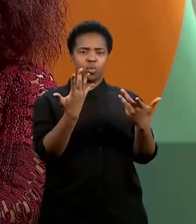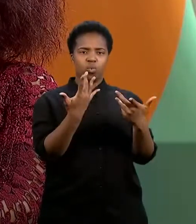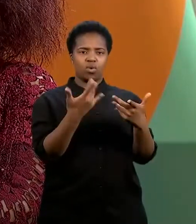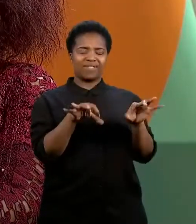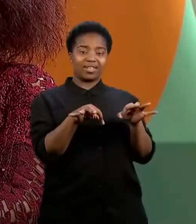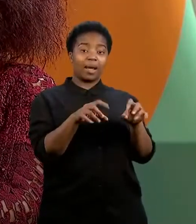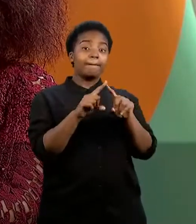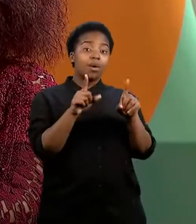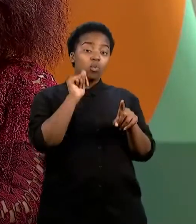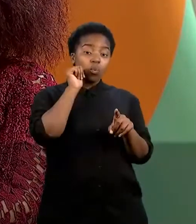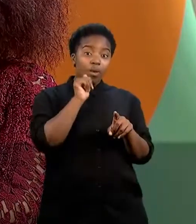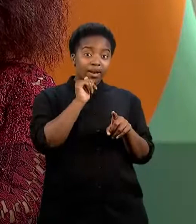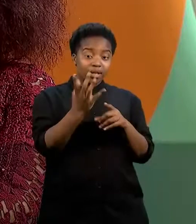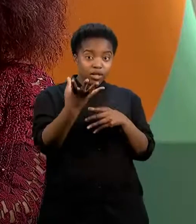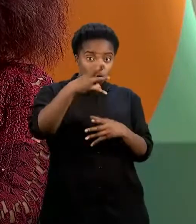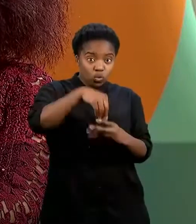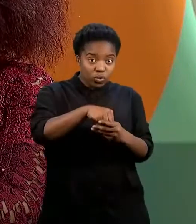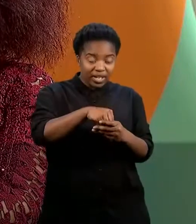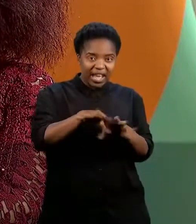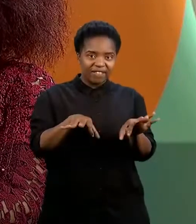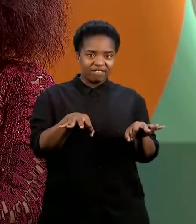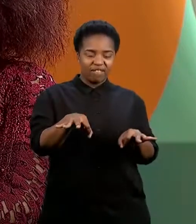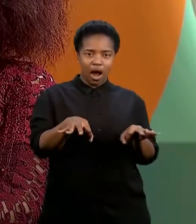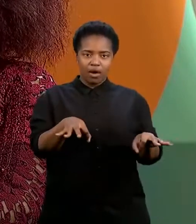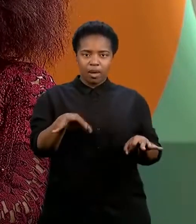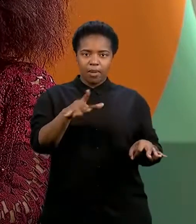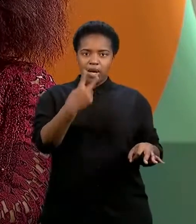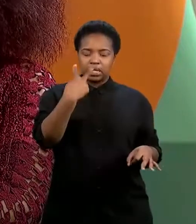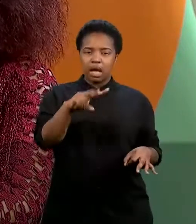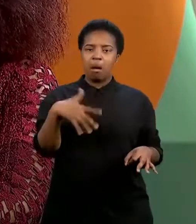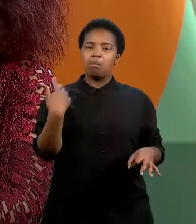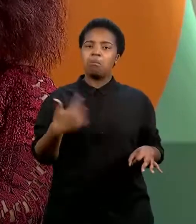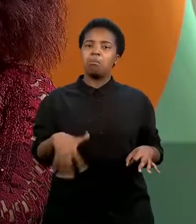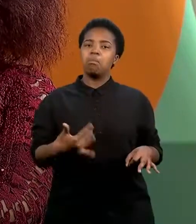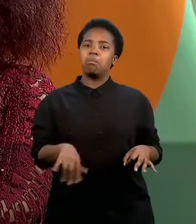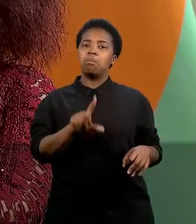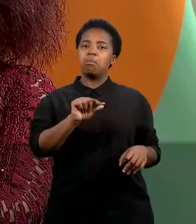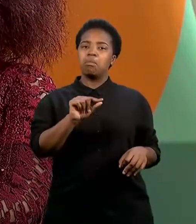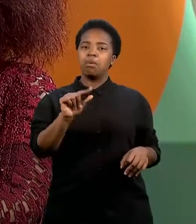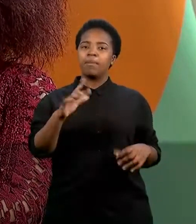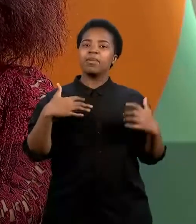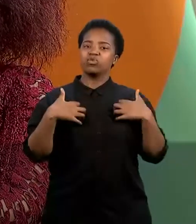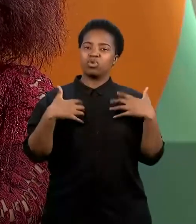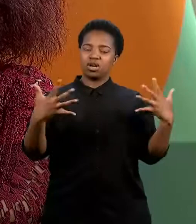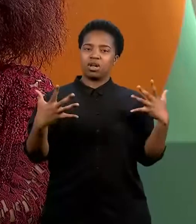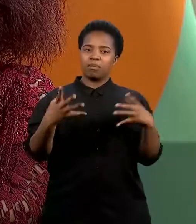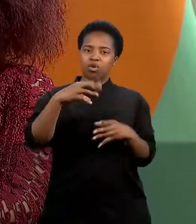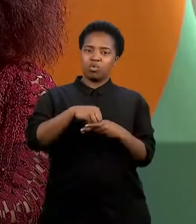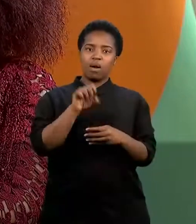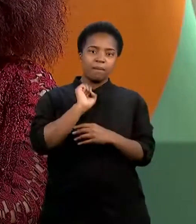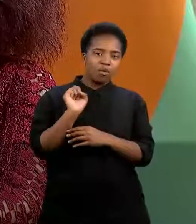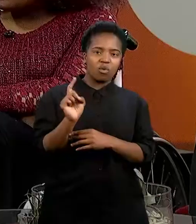it's included in the fashion industry, then they can start including everything and